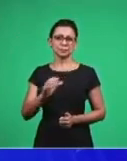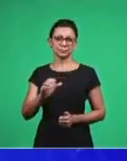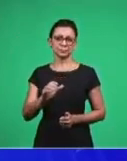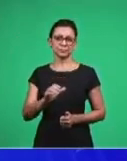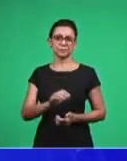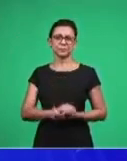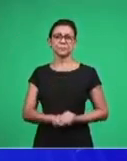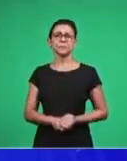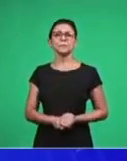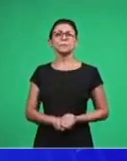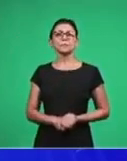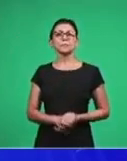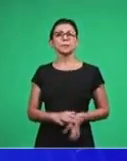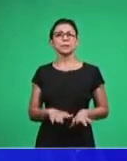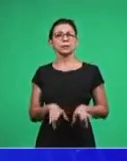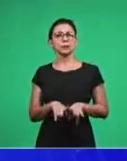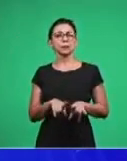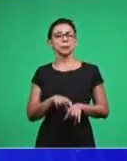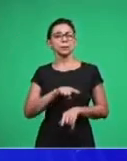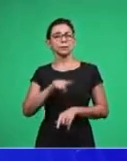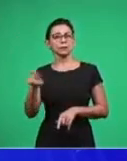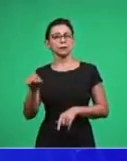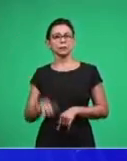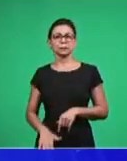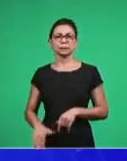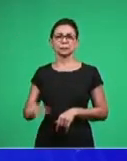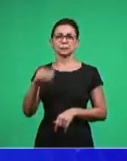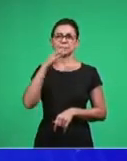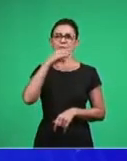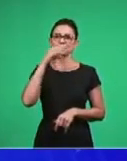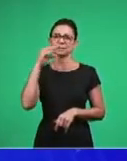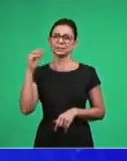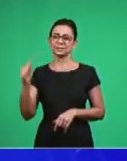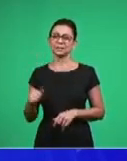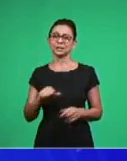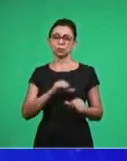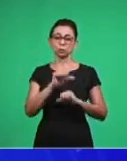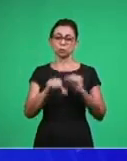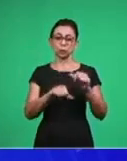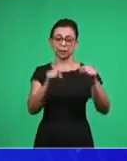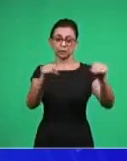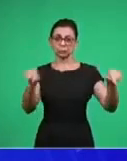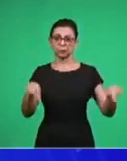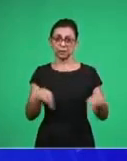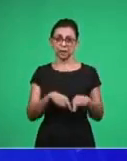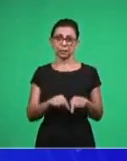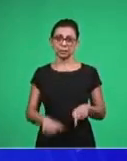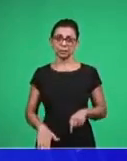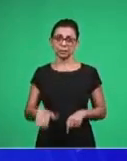There have been some events also occurring in the Church of Winnipeg in Canada.